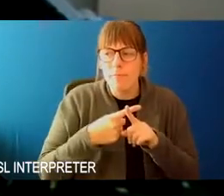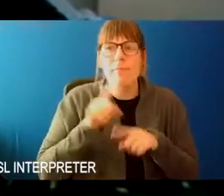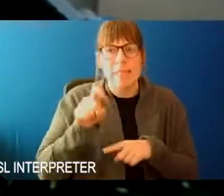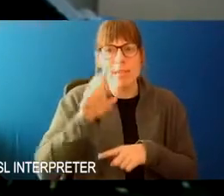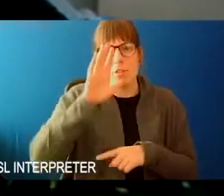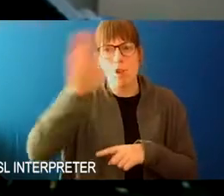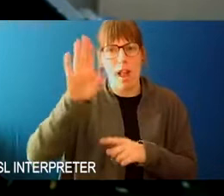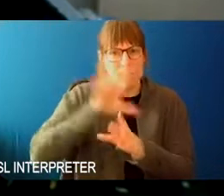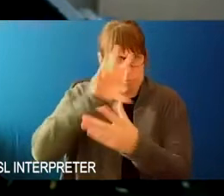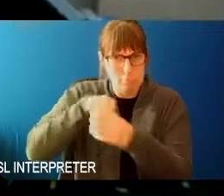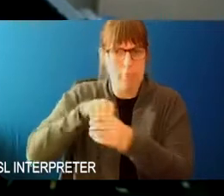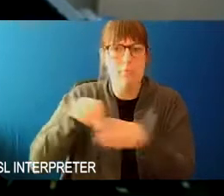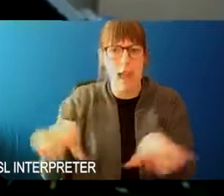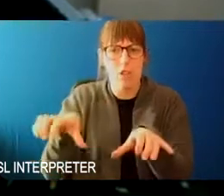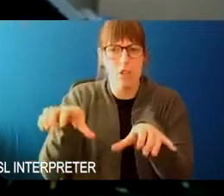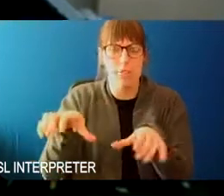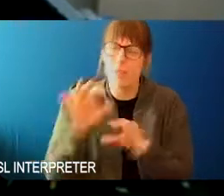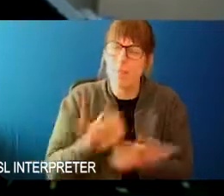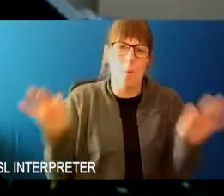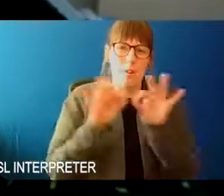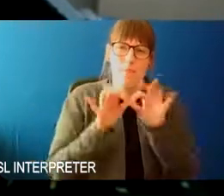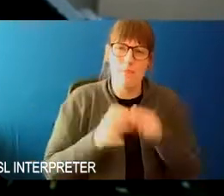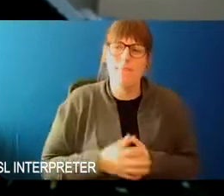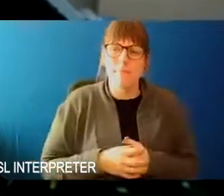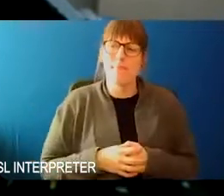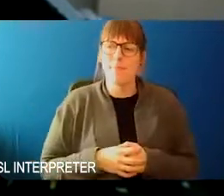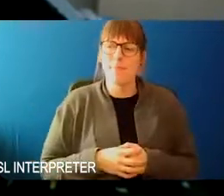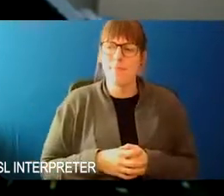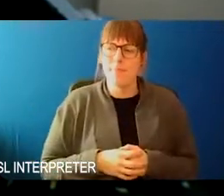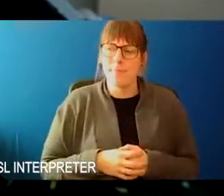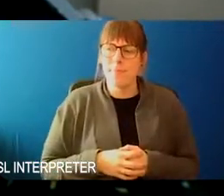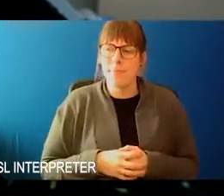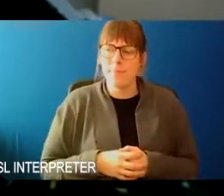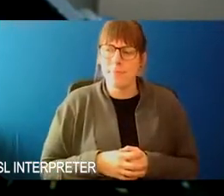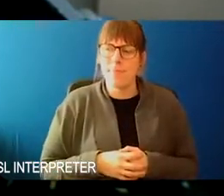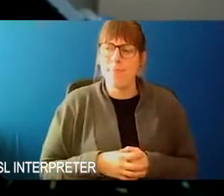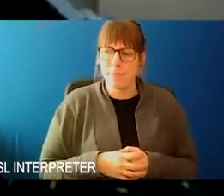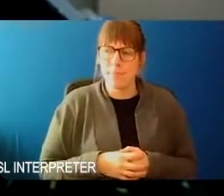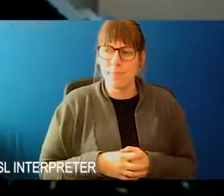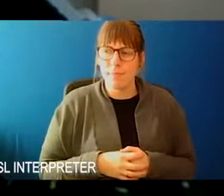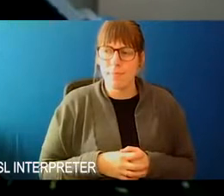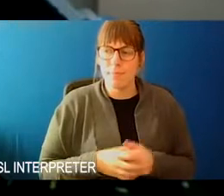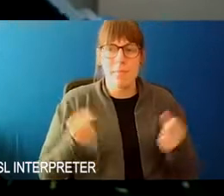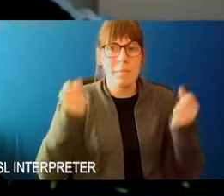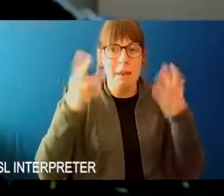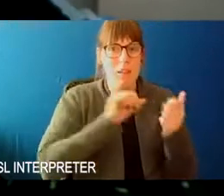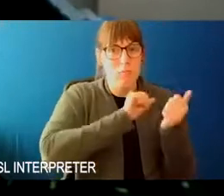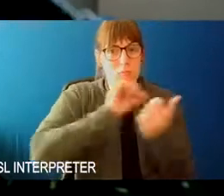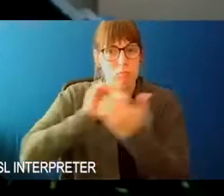as well, and we need to use direct action as well. And that's the key. So, with